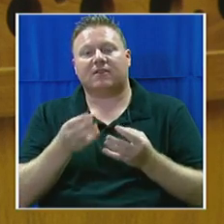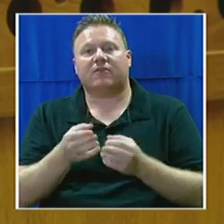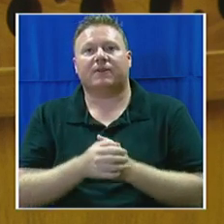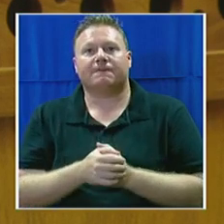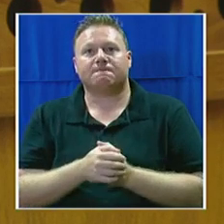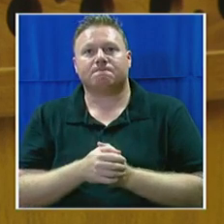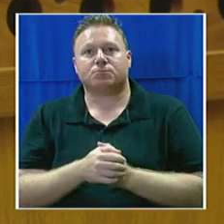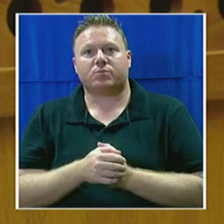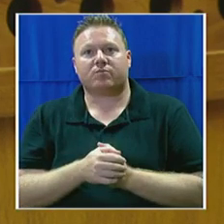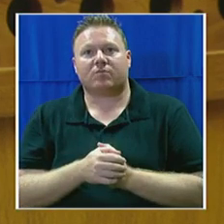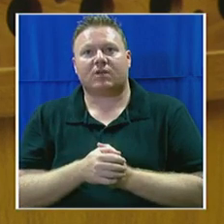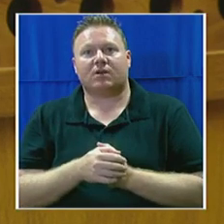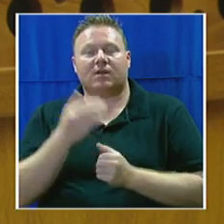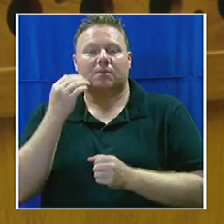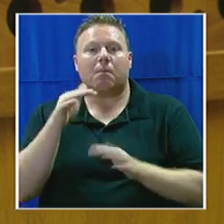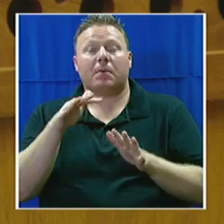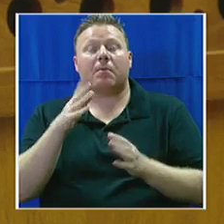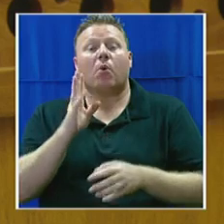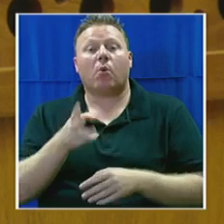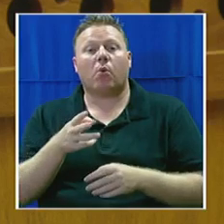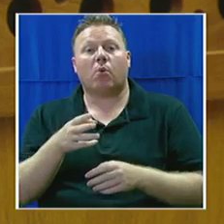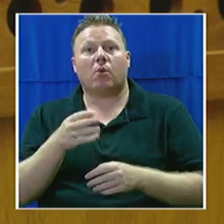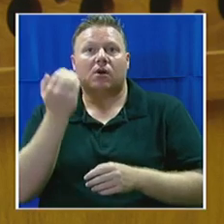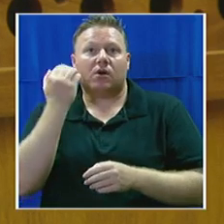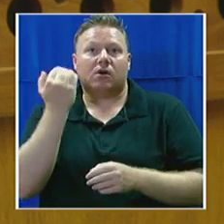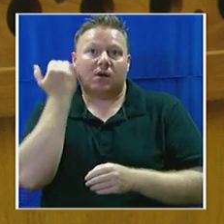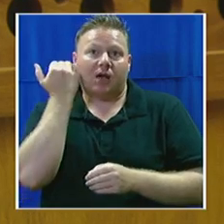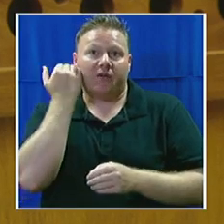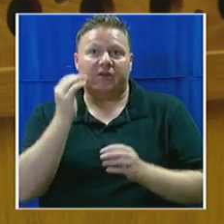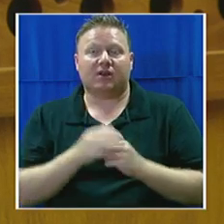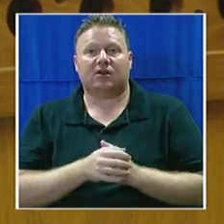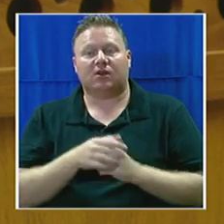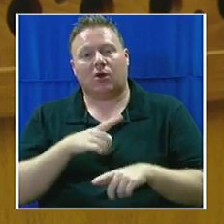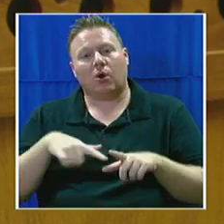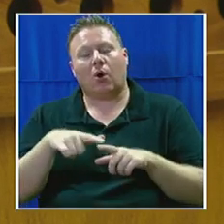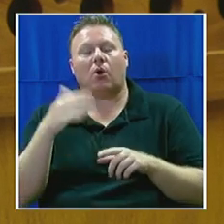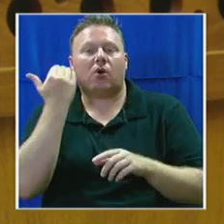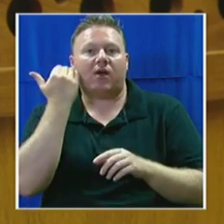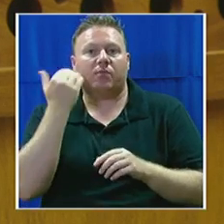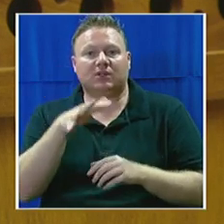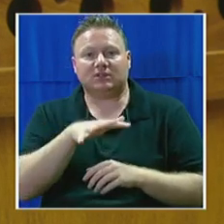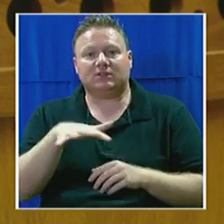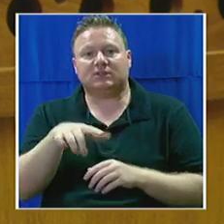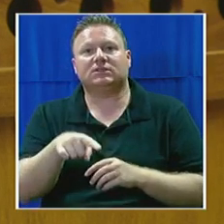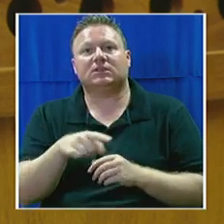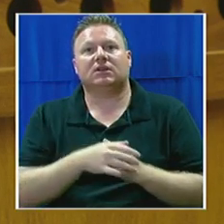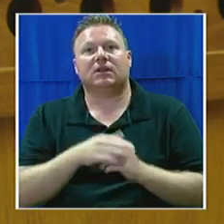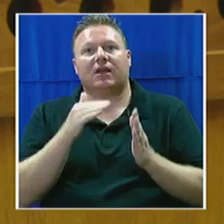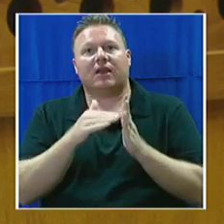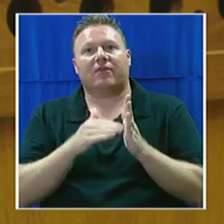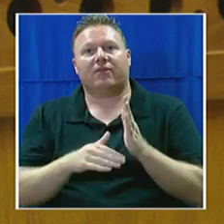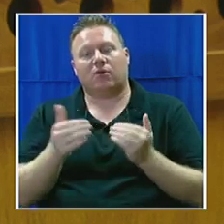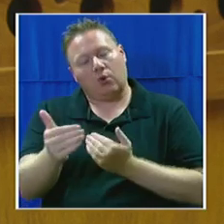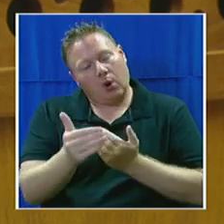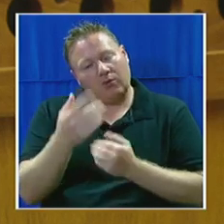notion of the people shall govern, as local government is regarded as the level of government closest to